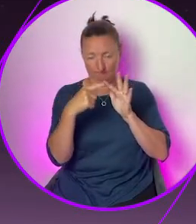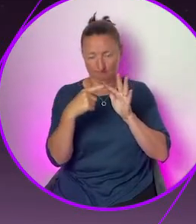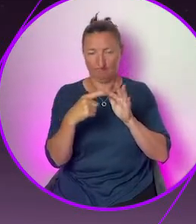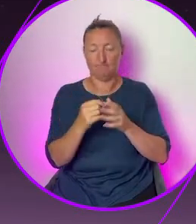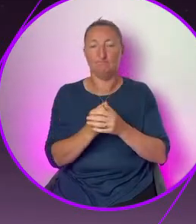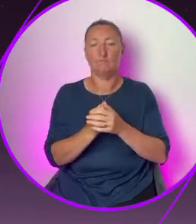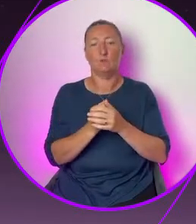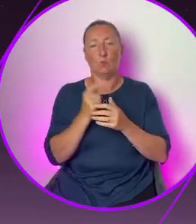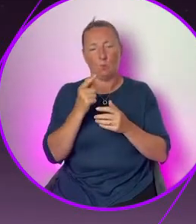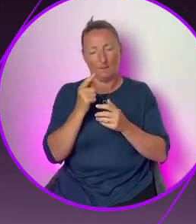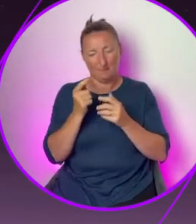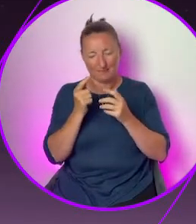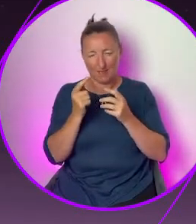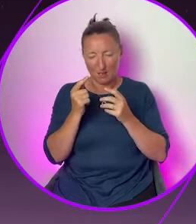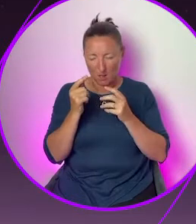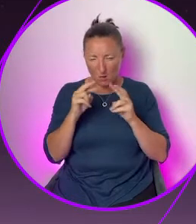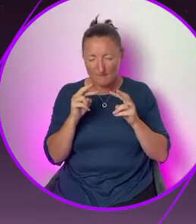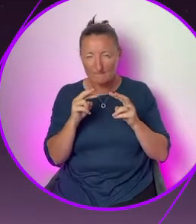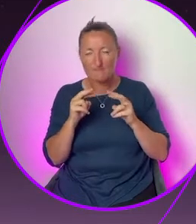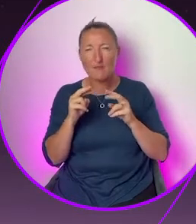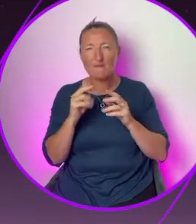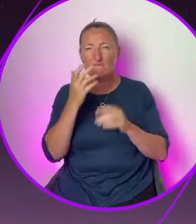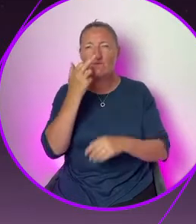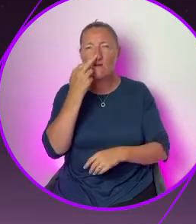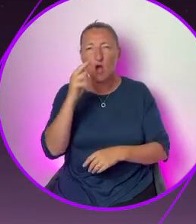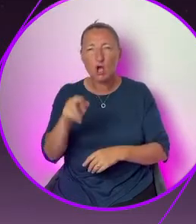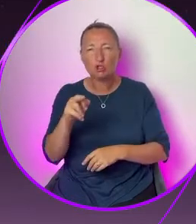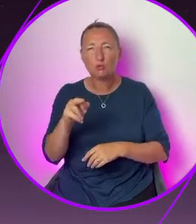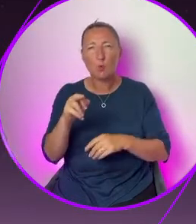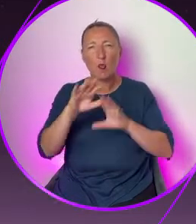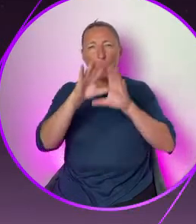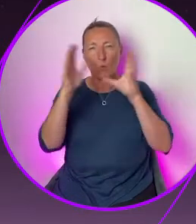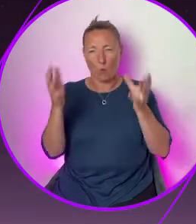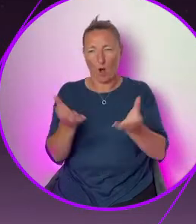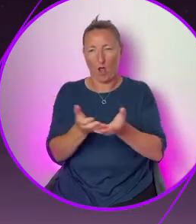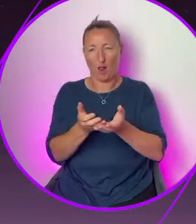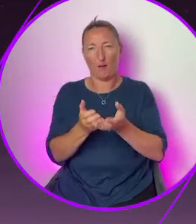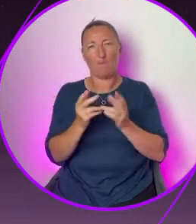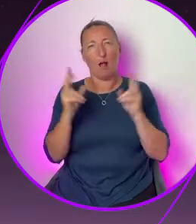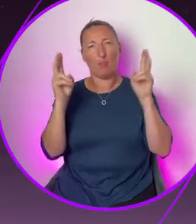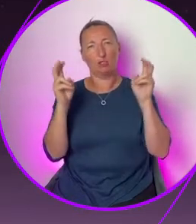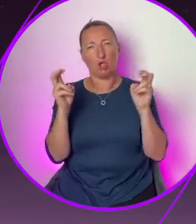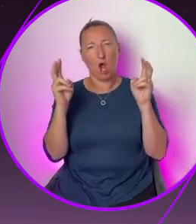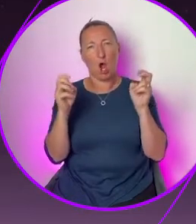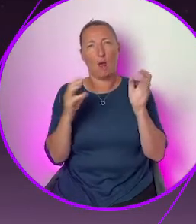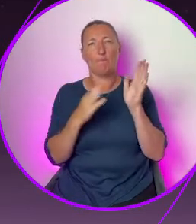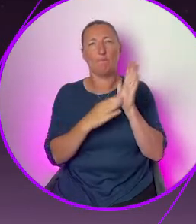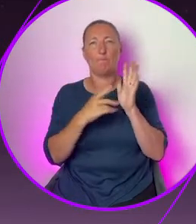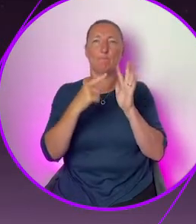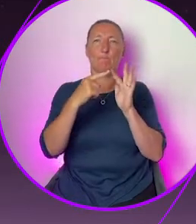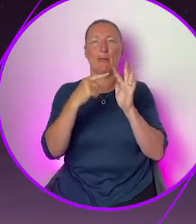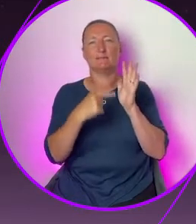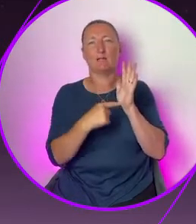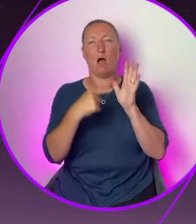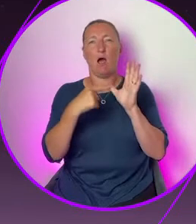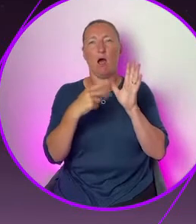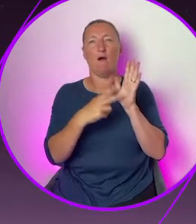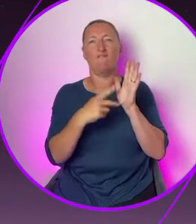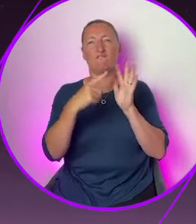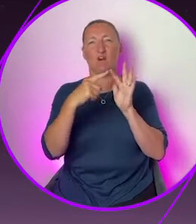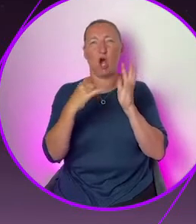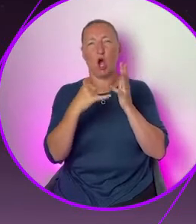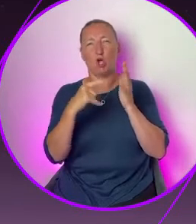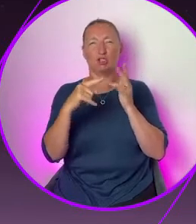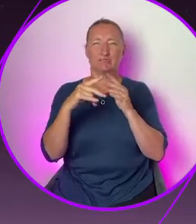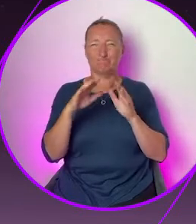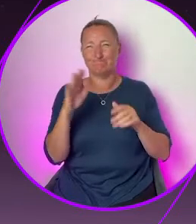sophisticated virtual worlds, we found that the term metaverse was a little bit suspect, or at least that was the impression that we got from the